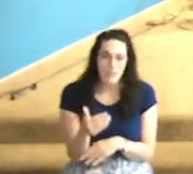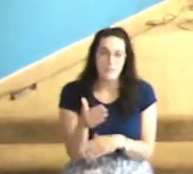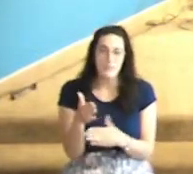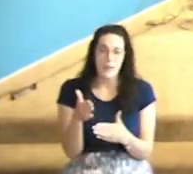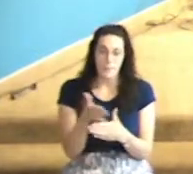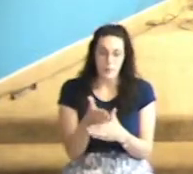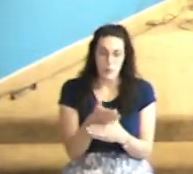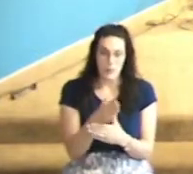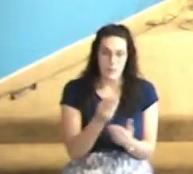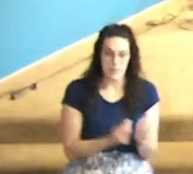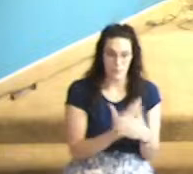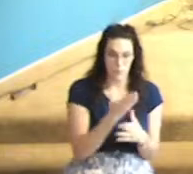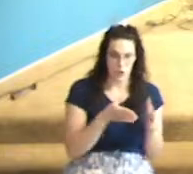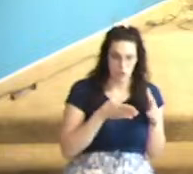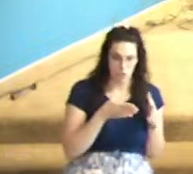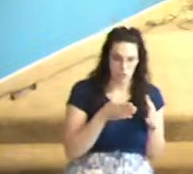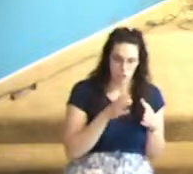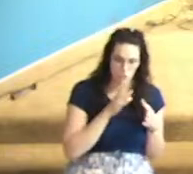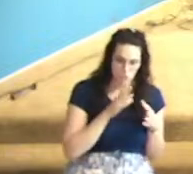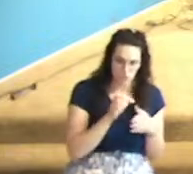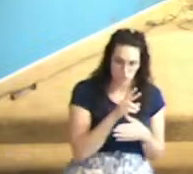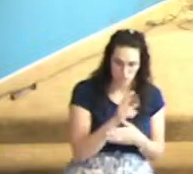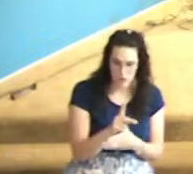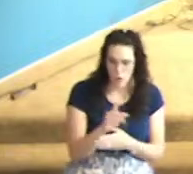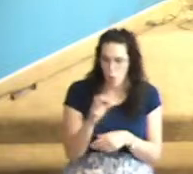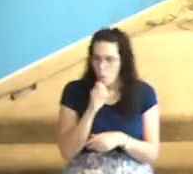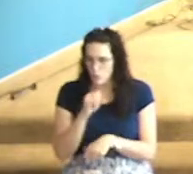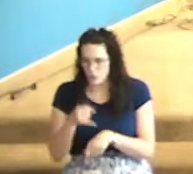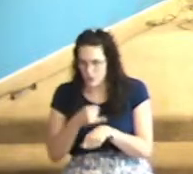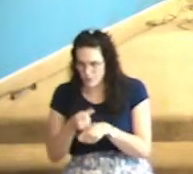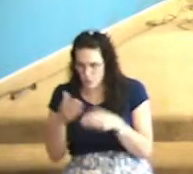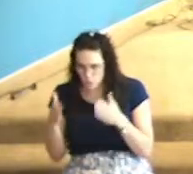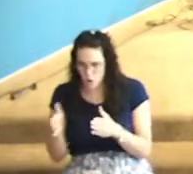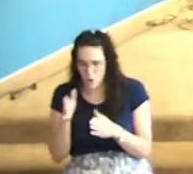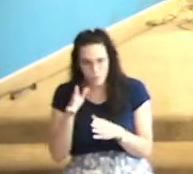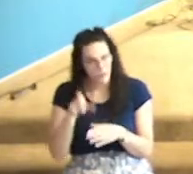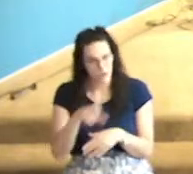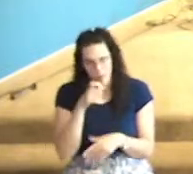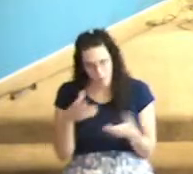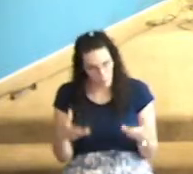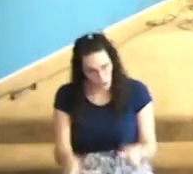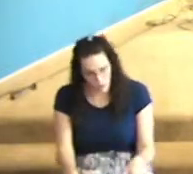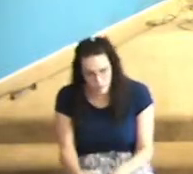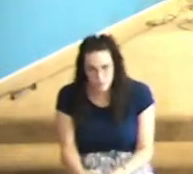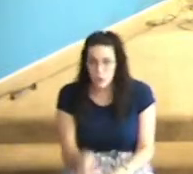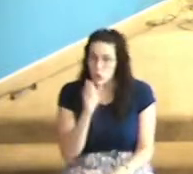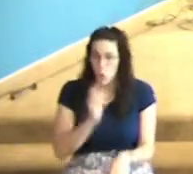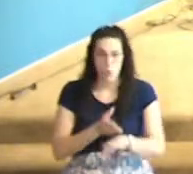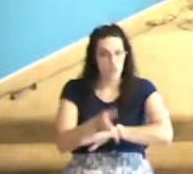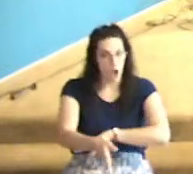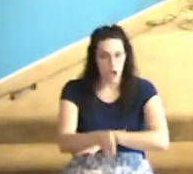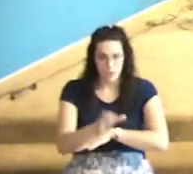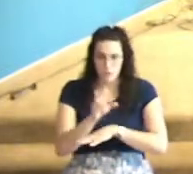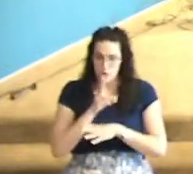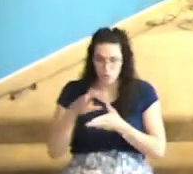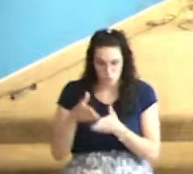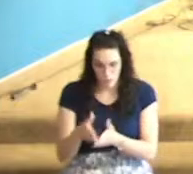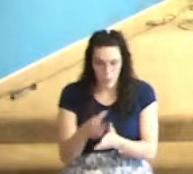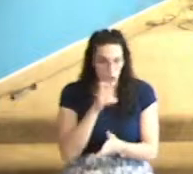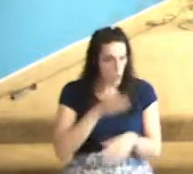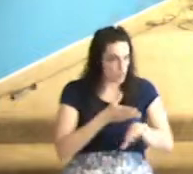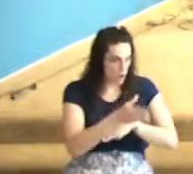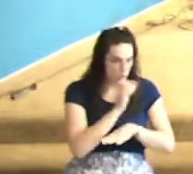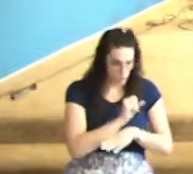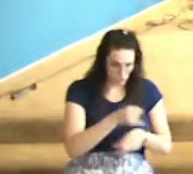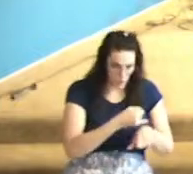Spring Creek and the old Jacksonville Road and keep coming east. You should not get lost. Okay? Don't cross the creek. Don't cross Old Jack. And